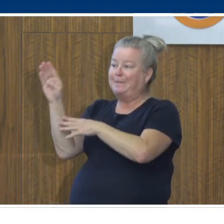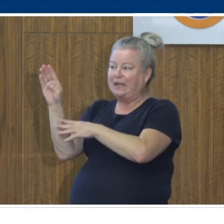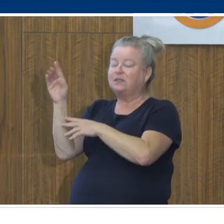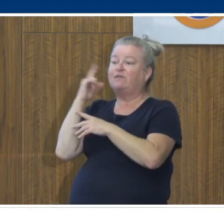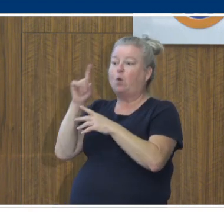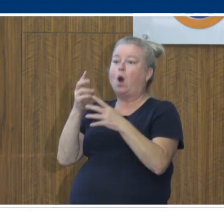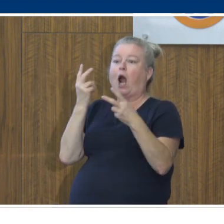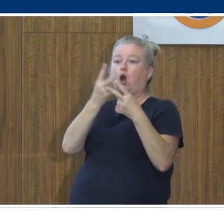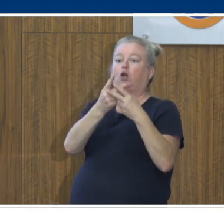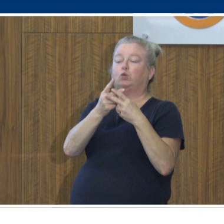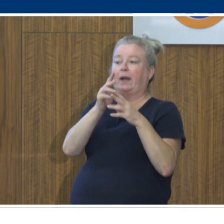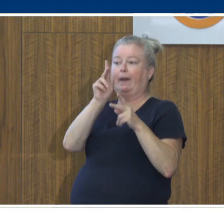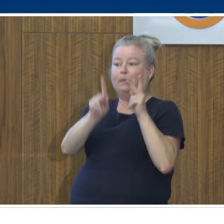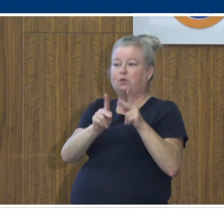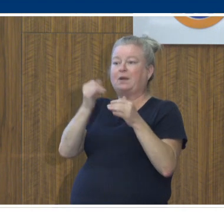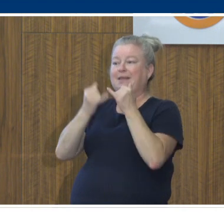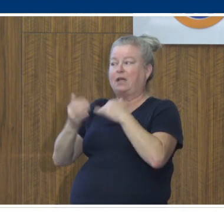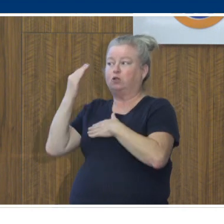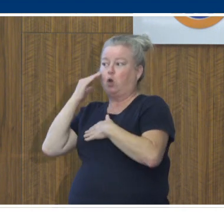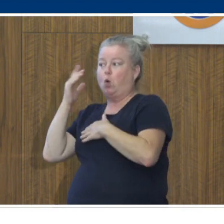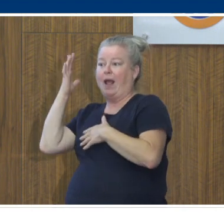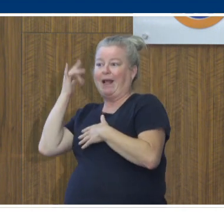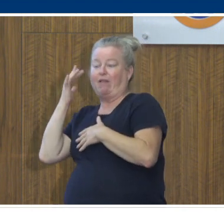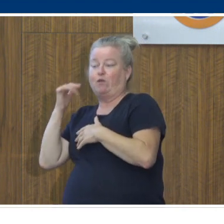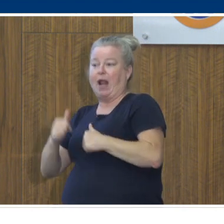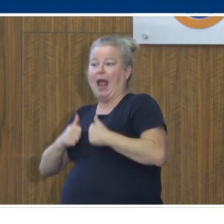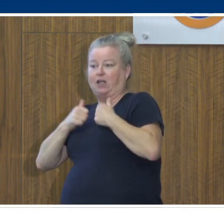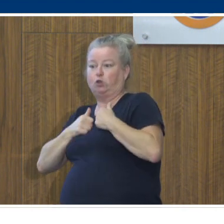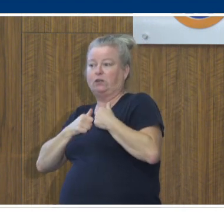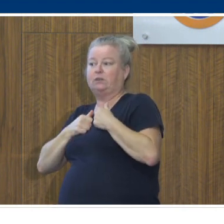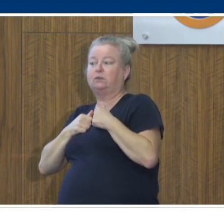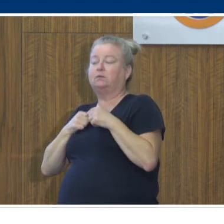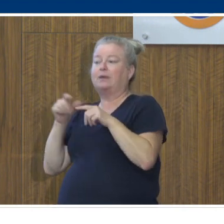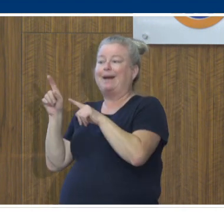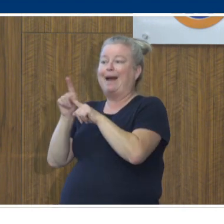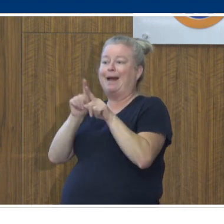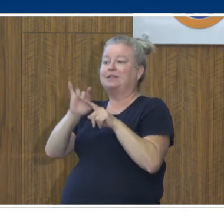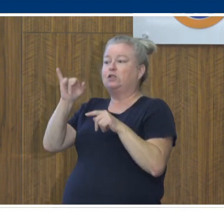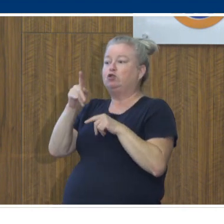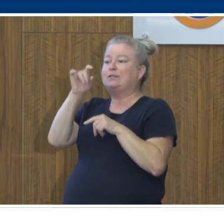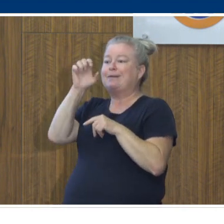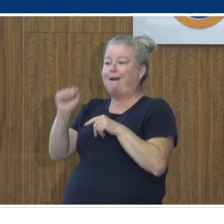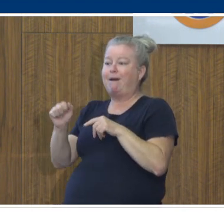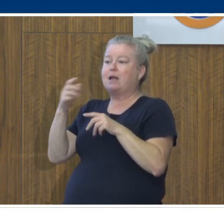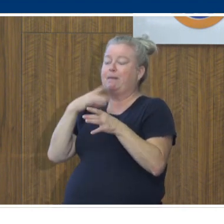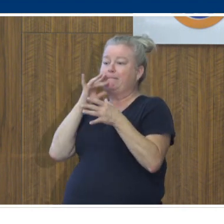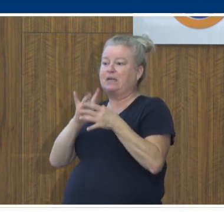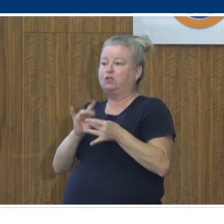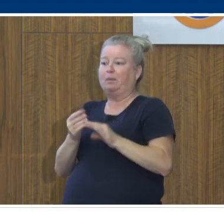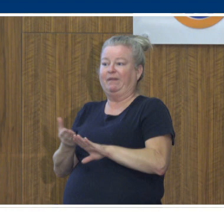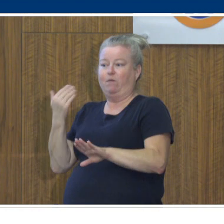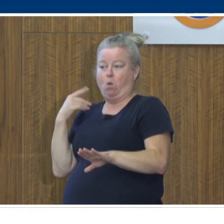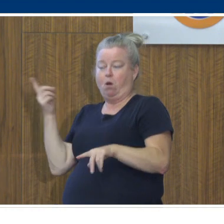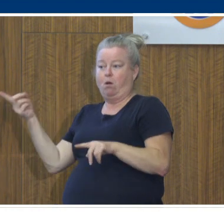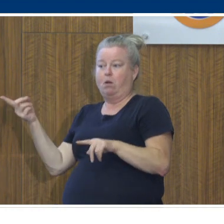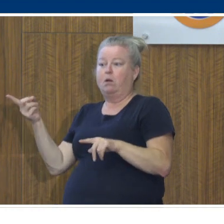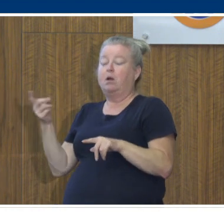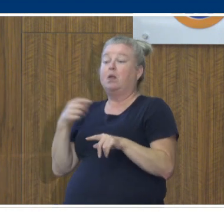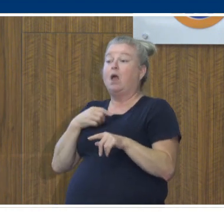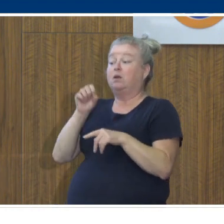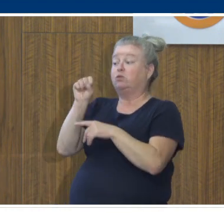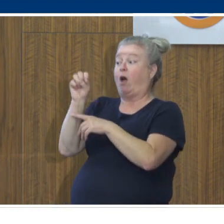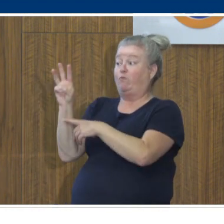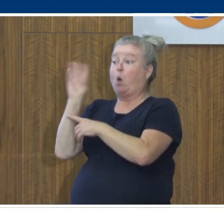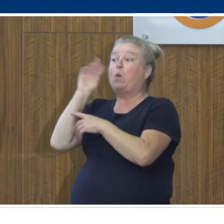persons to their last known California address, as Jessica mentioned earlier. A step-by-step walkthrough of the software will be